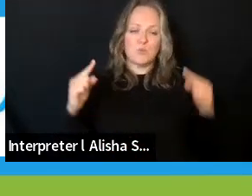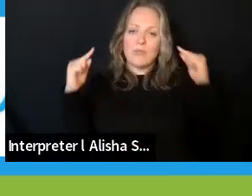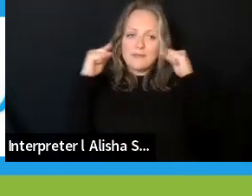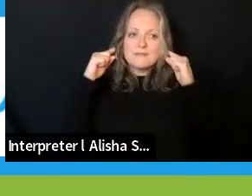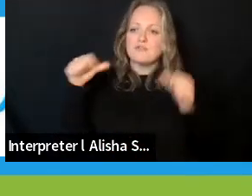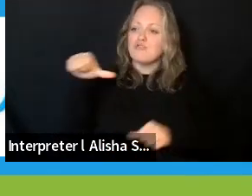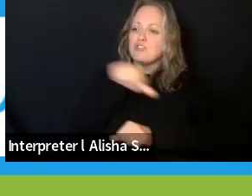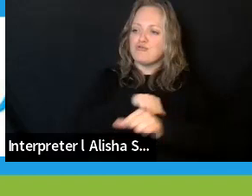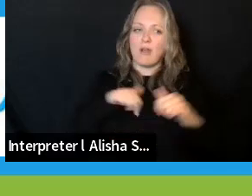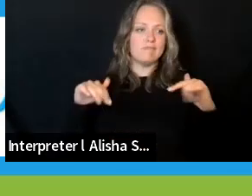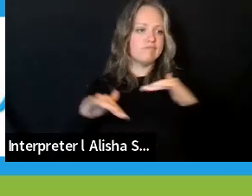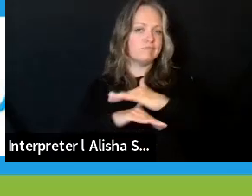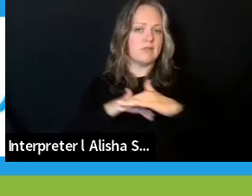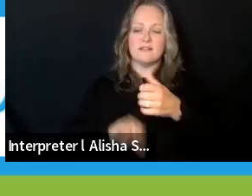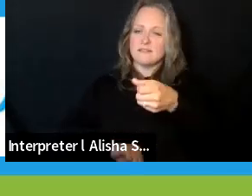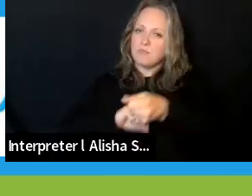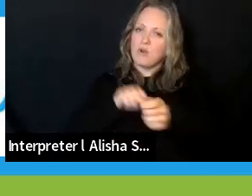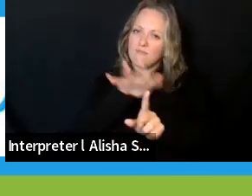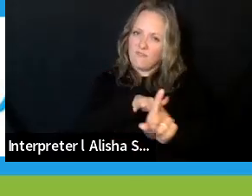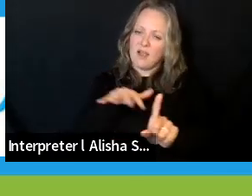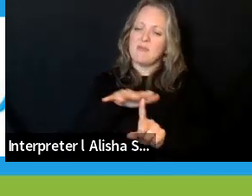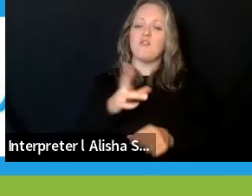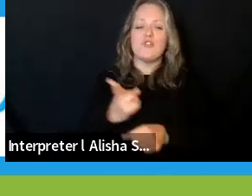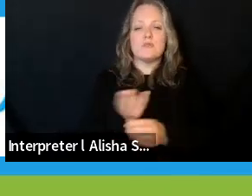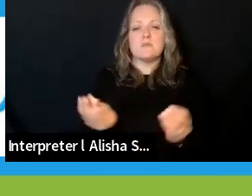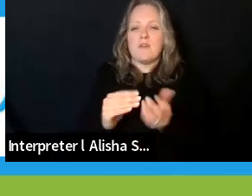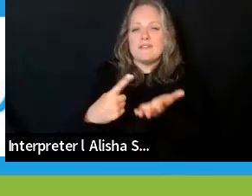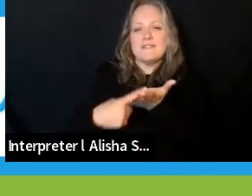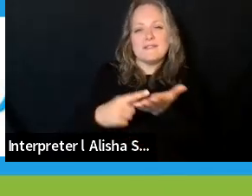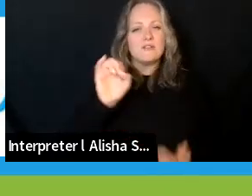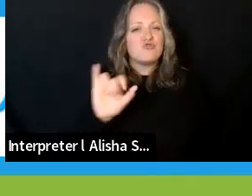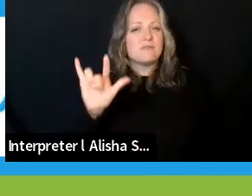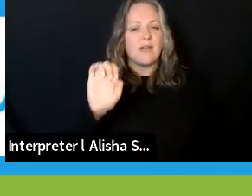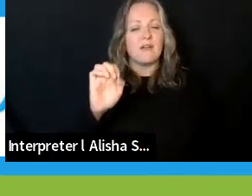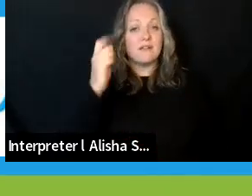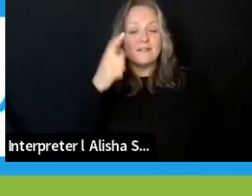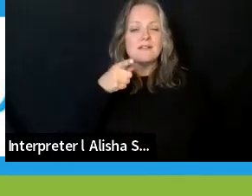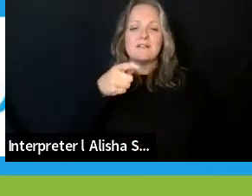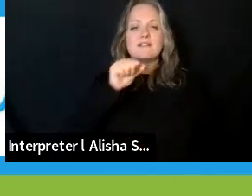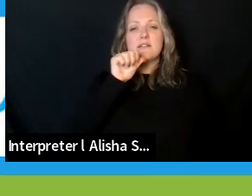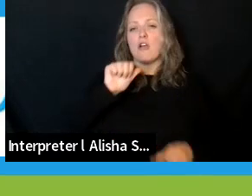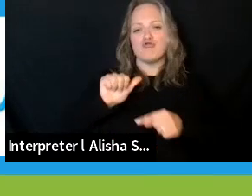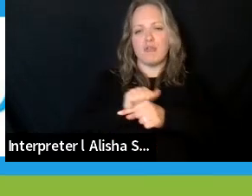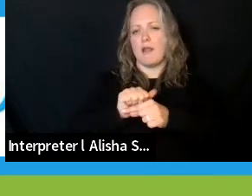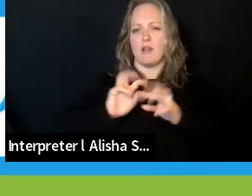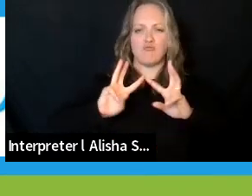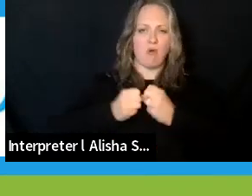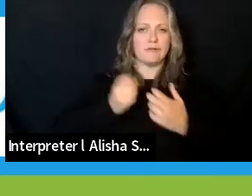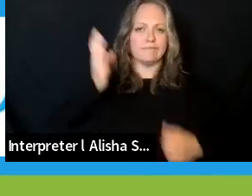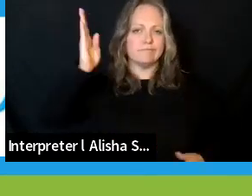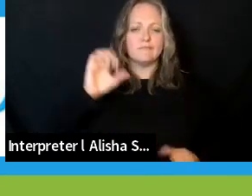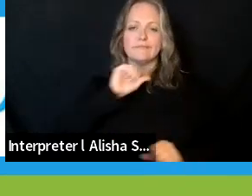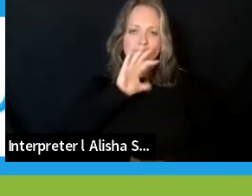And the cafes are utilized as a discussion style format. So this isn't a training. Youth cafes are